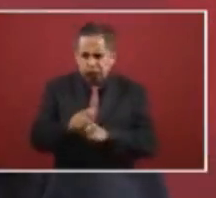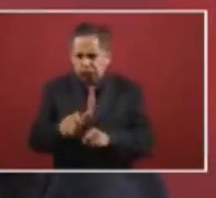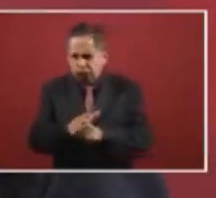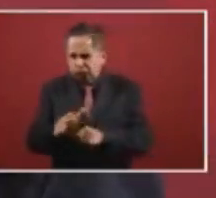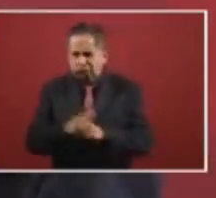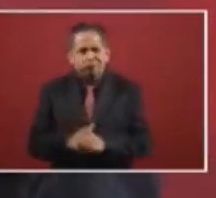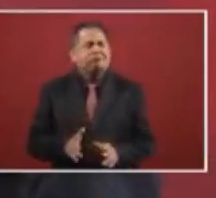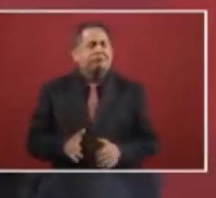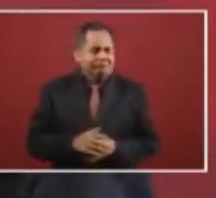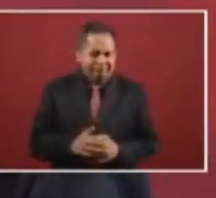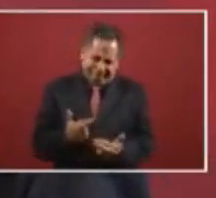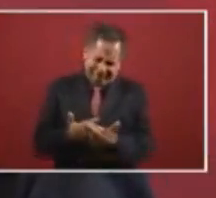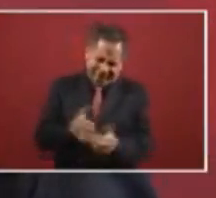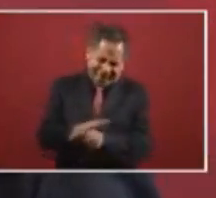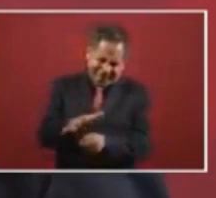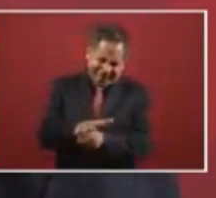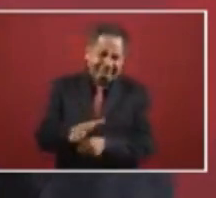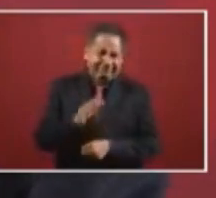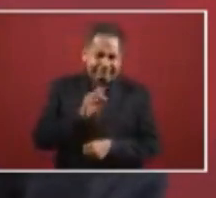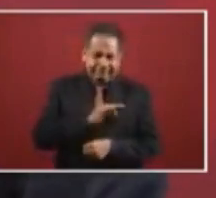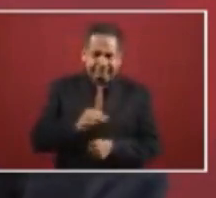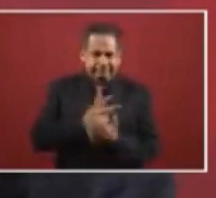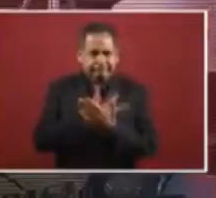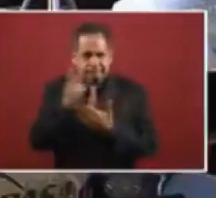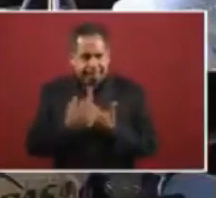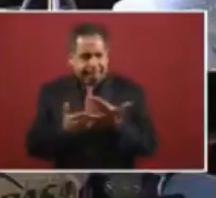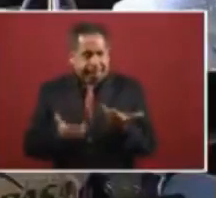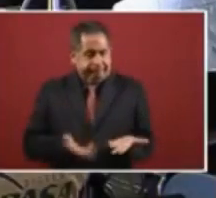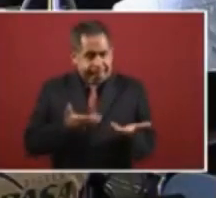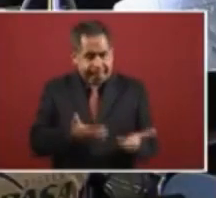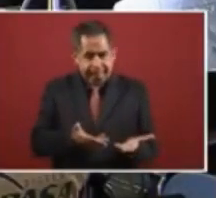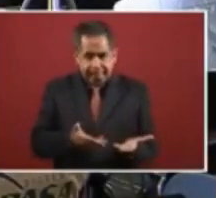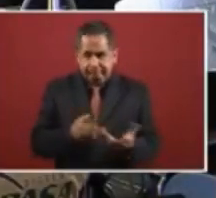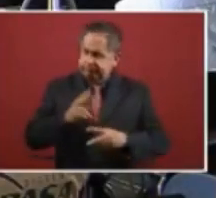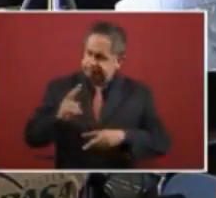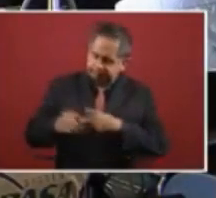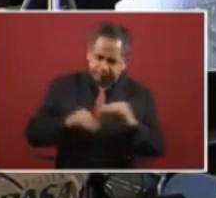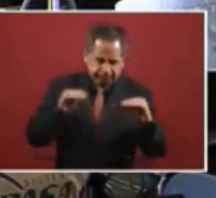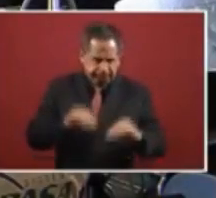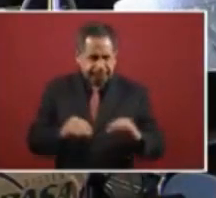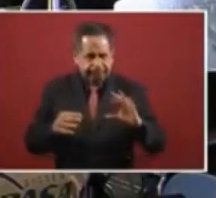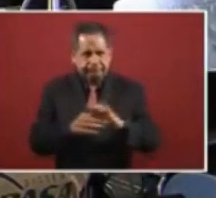has lots of liquidity and the resources, are there.